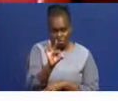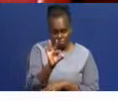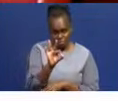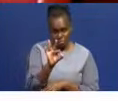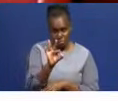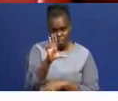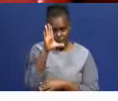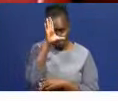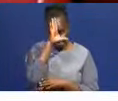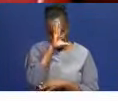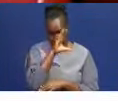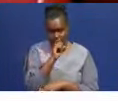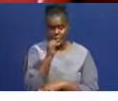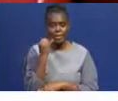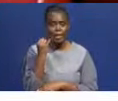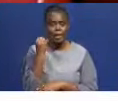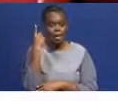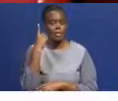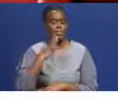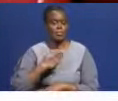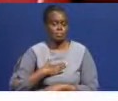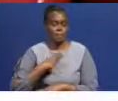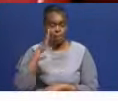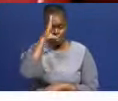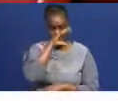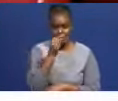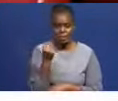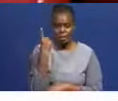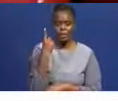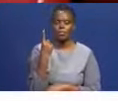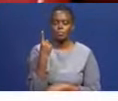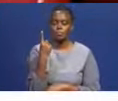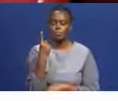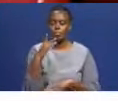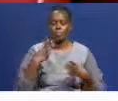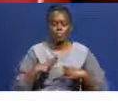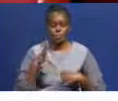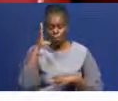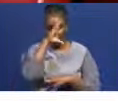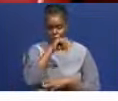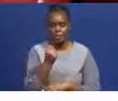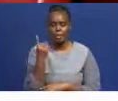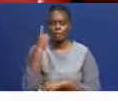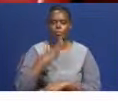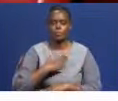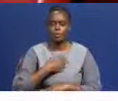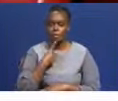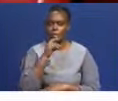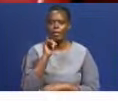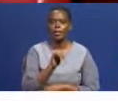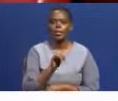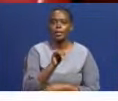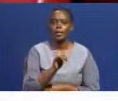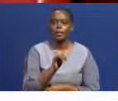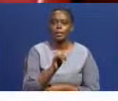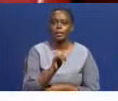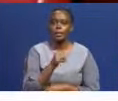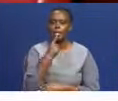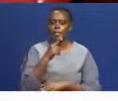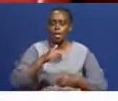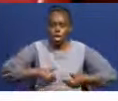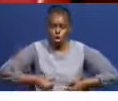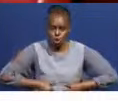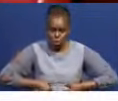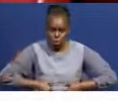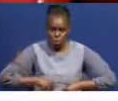I was misunderstood, because I certainly was, I want to say to the youth of